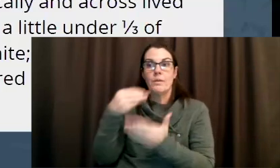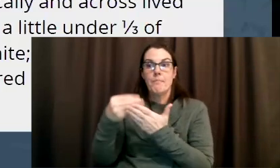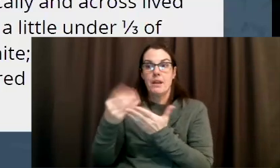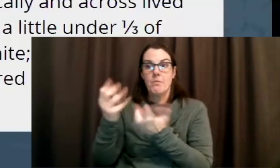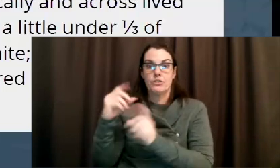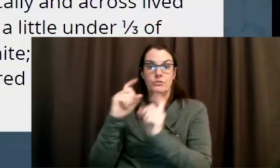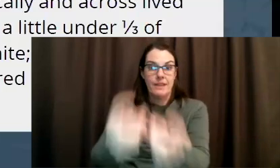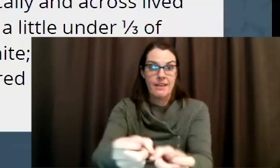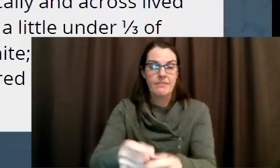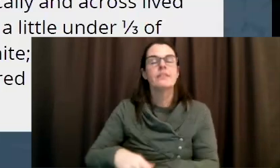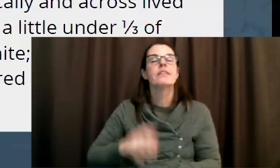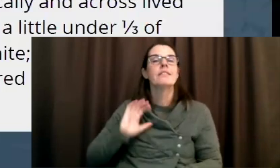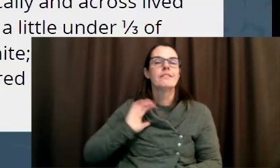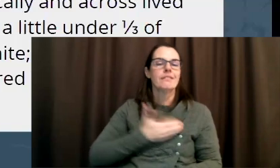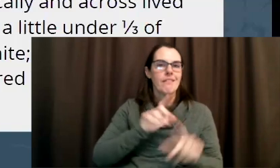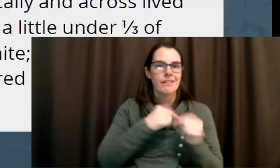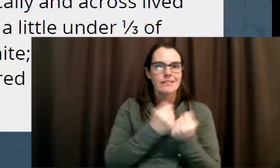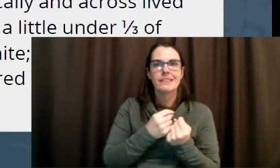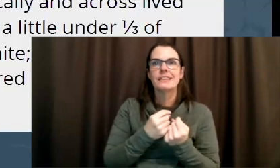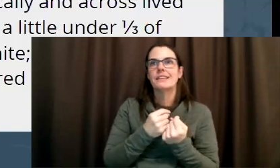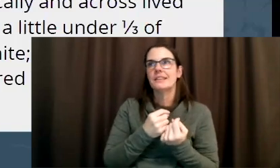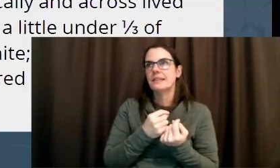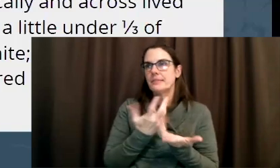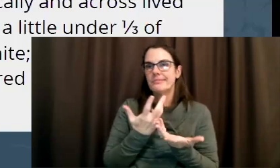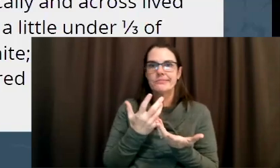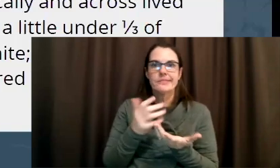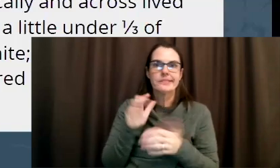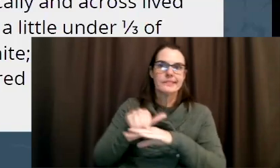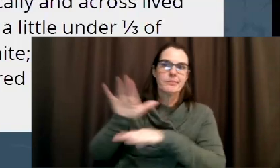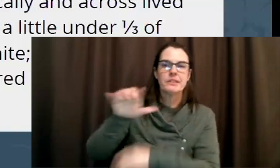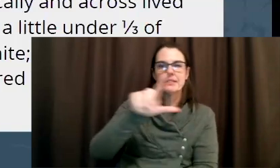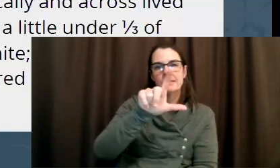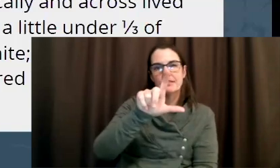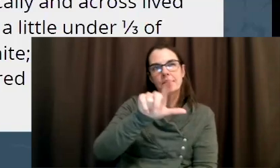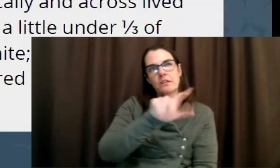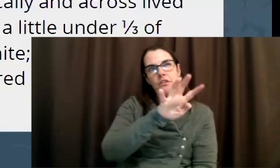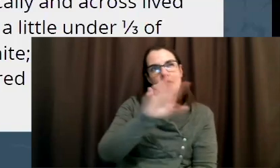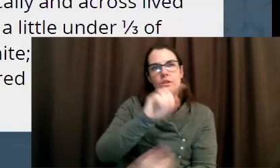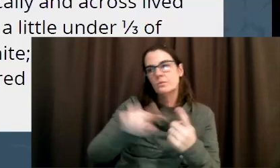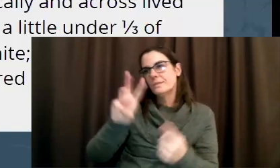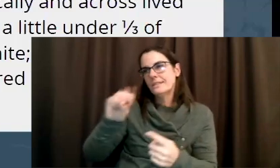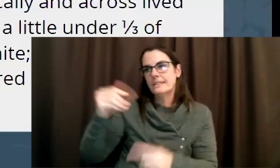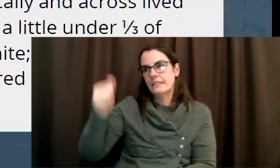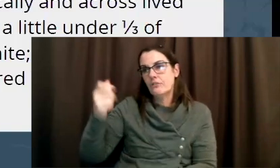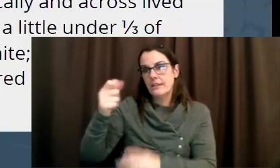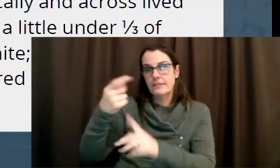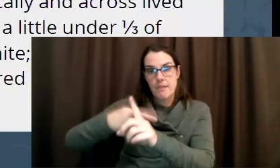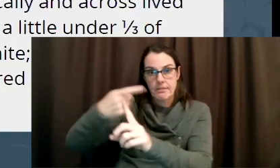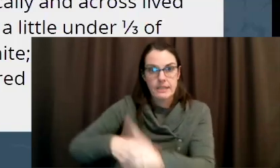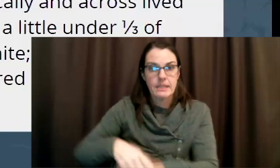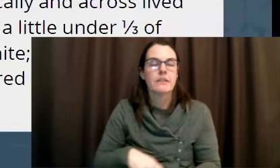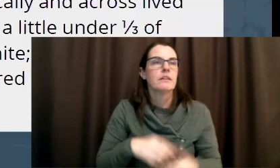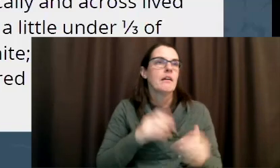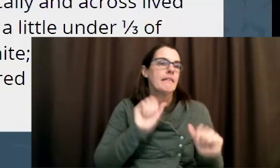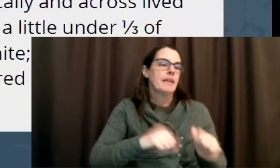submits anywhere from 40 to 60 grants a month, ranging from foundation to city, state,